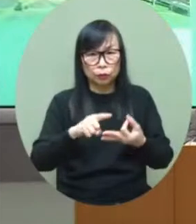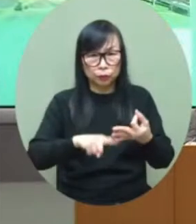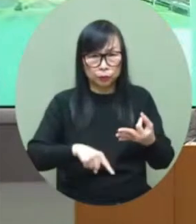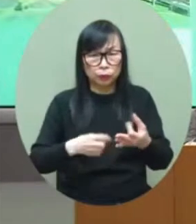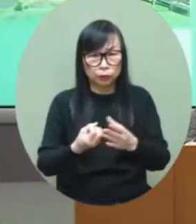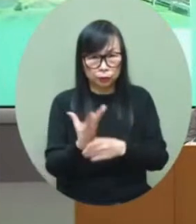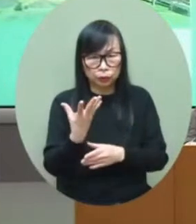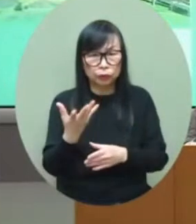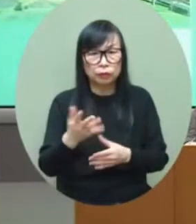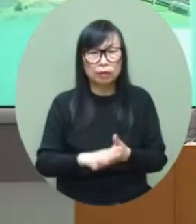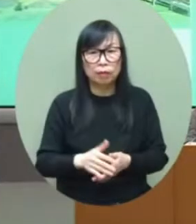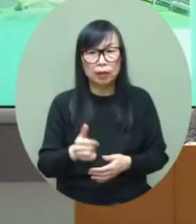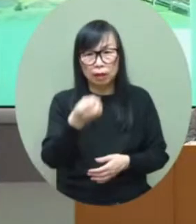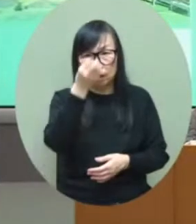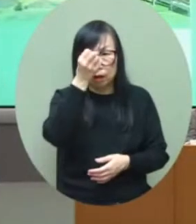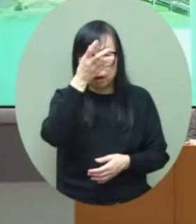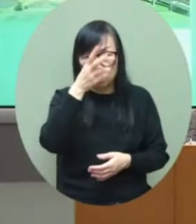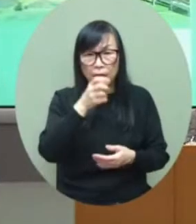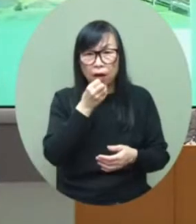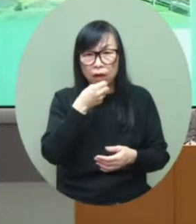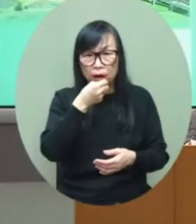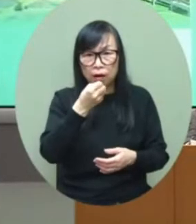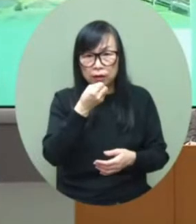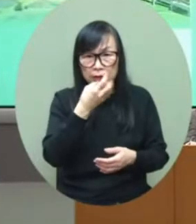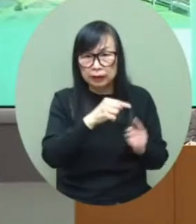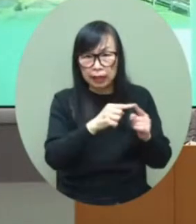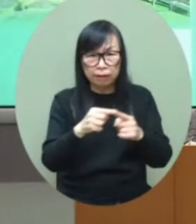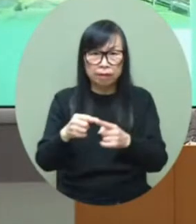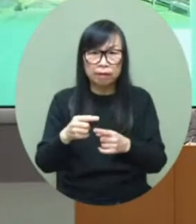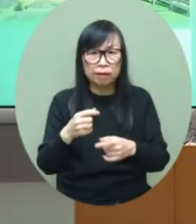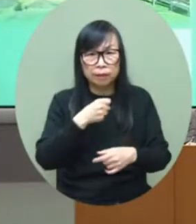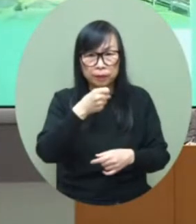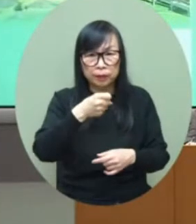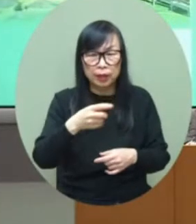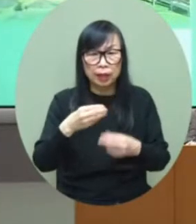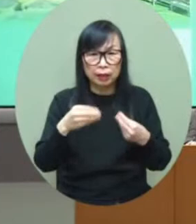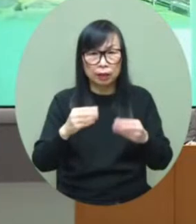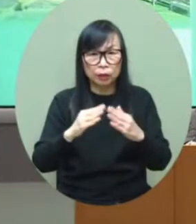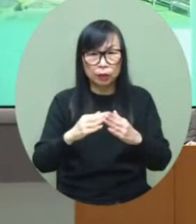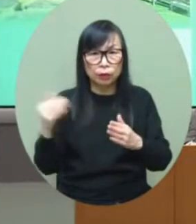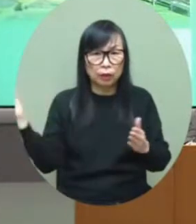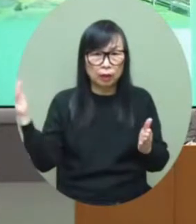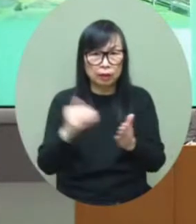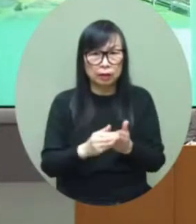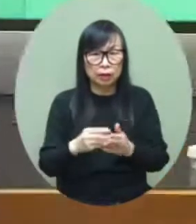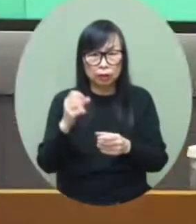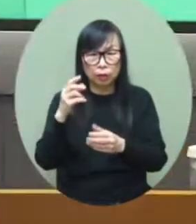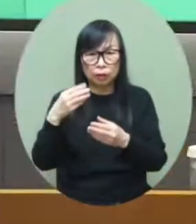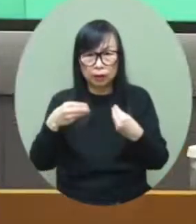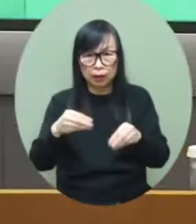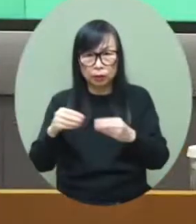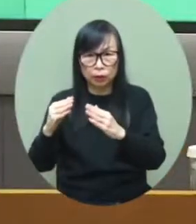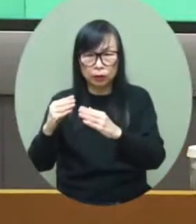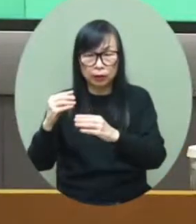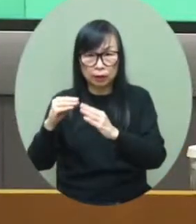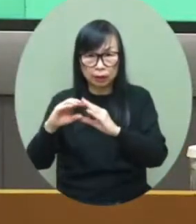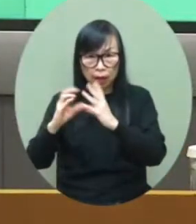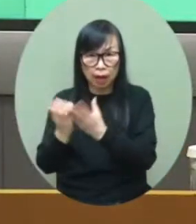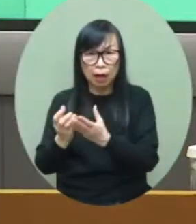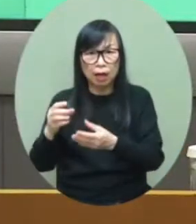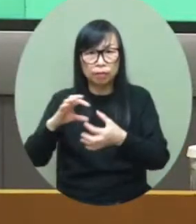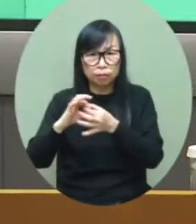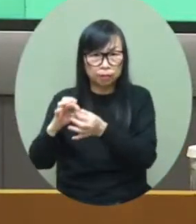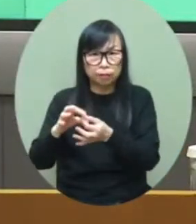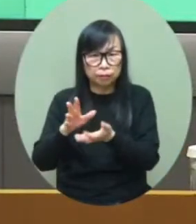after the boundaries are reopened. Secretary for Education, thank you, Chief Executive, and good morning. The Education Bureau has been in